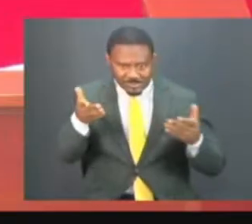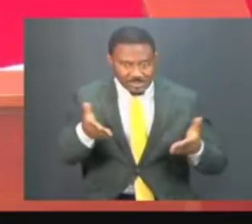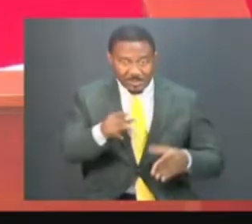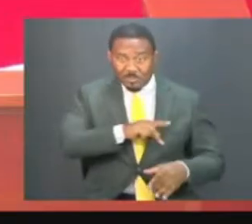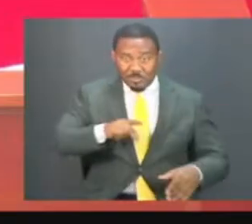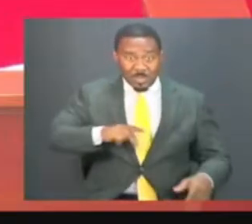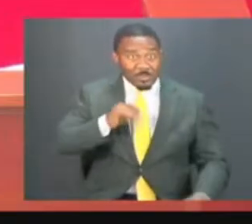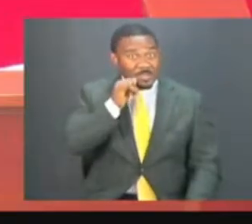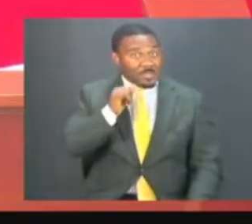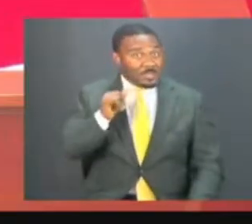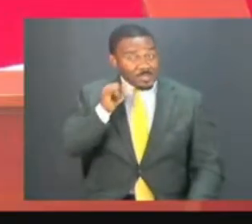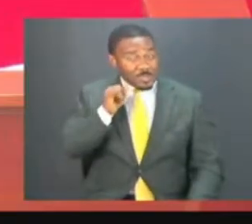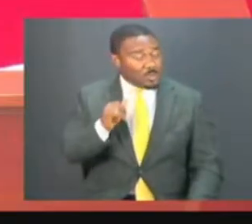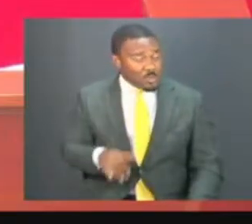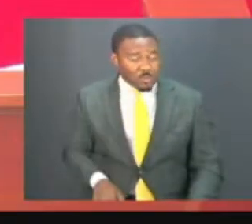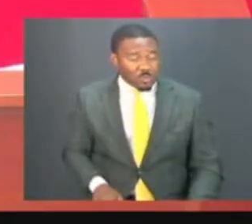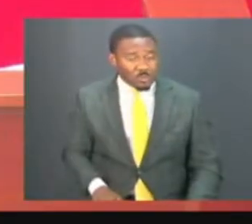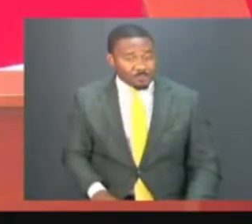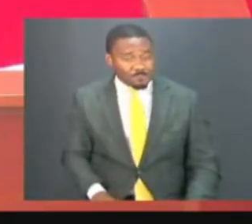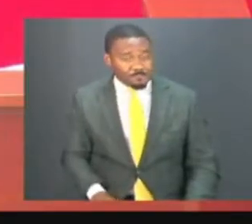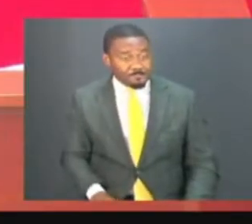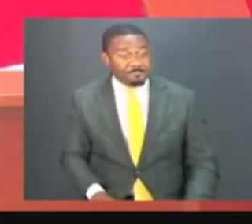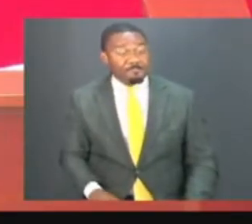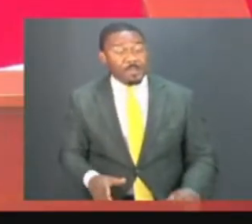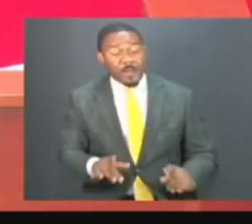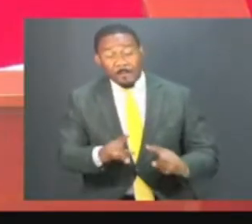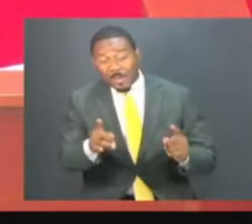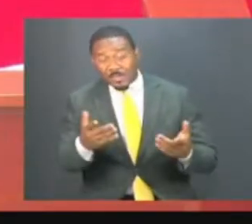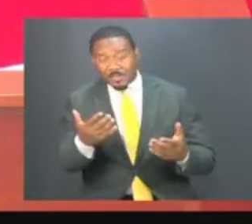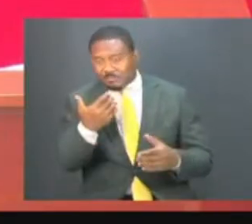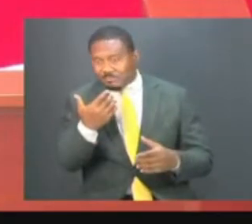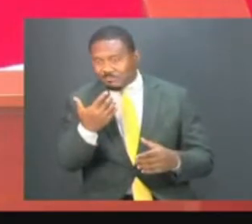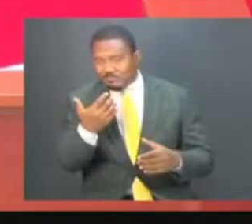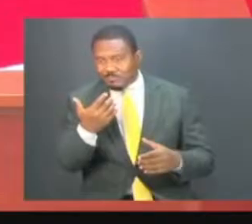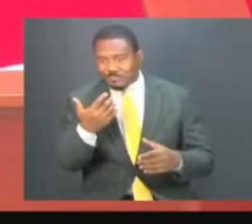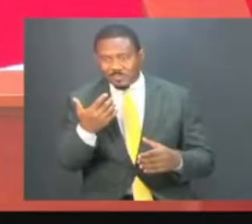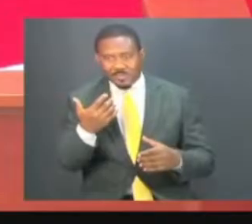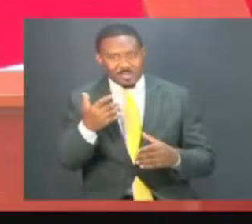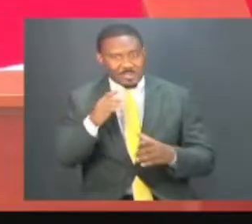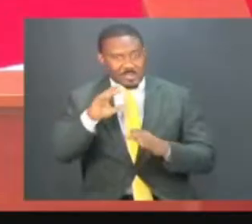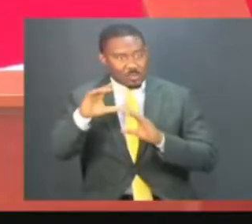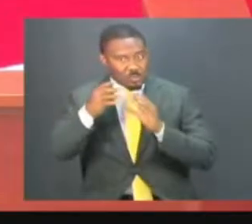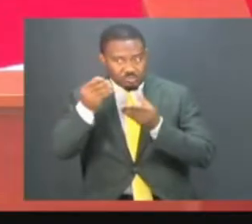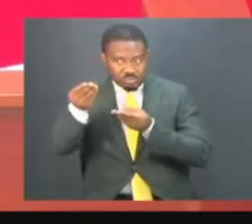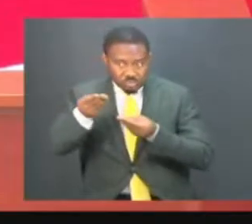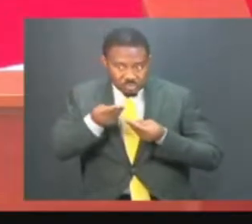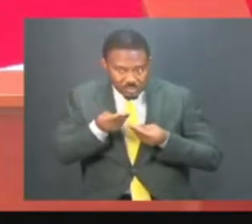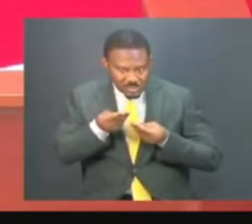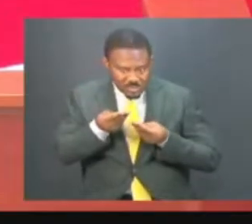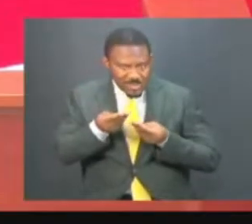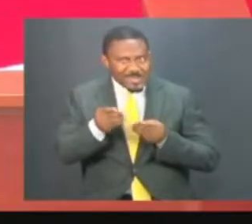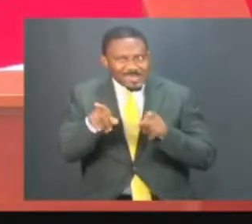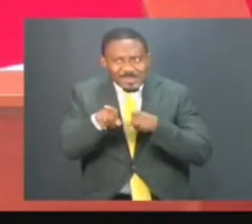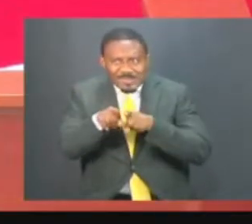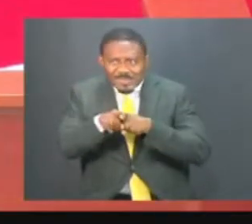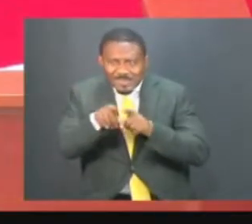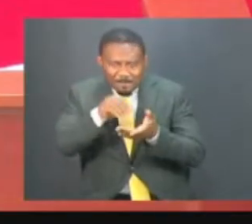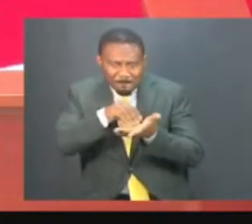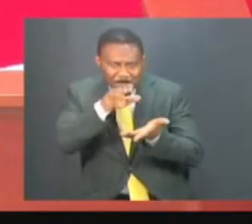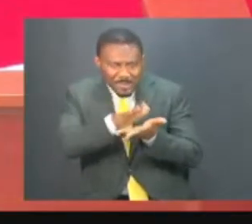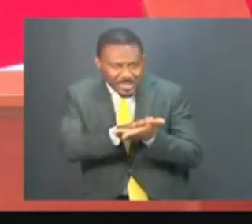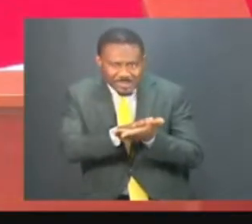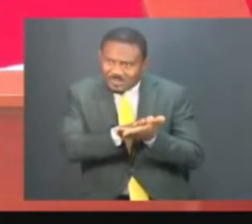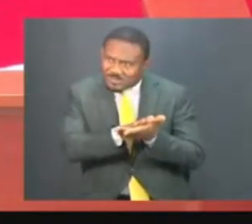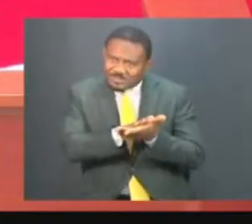House. The communication that came, that was how it was captured. There was no